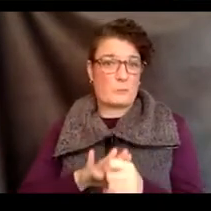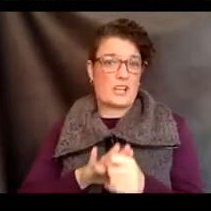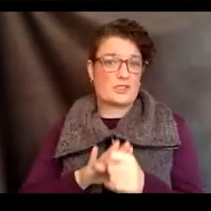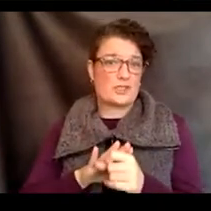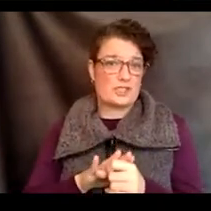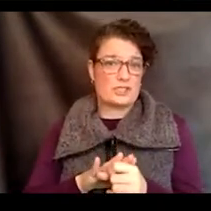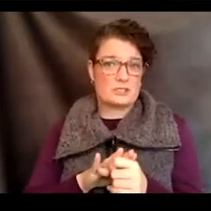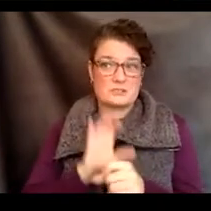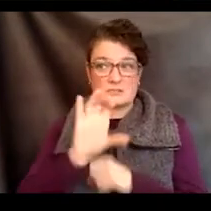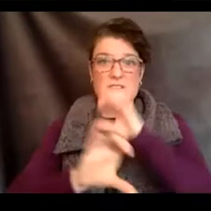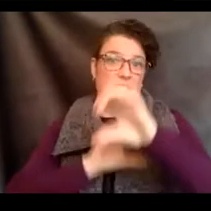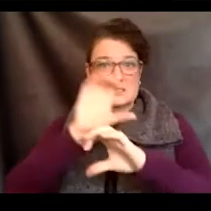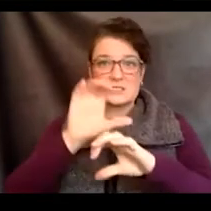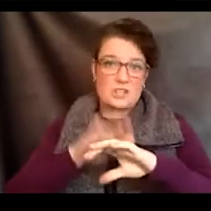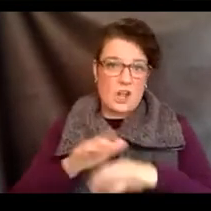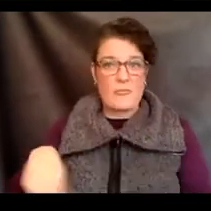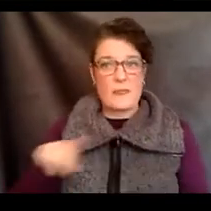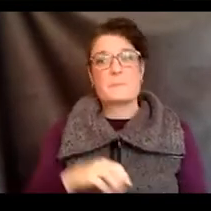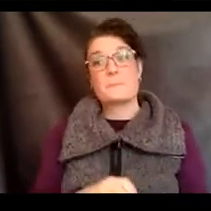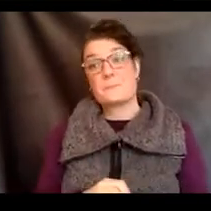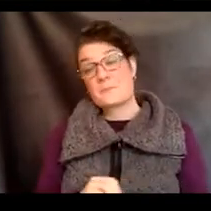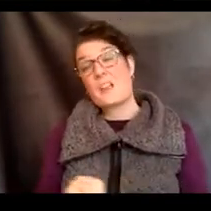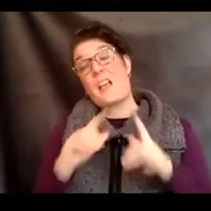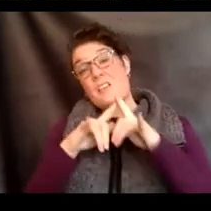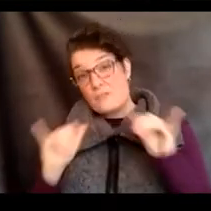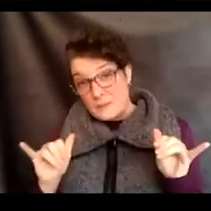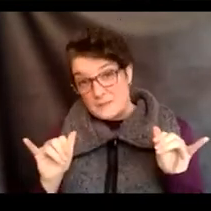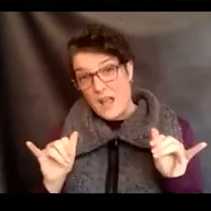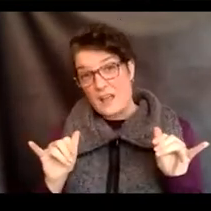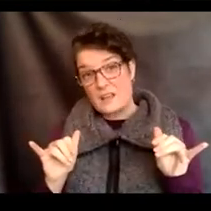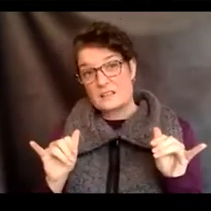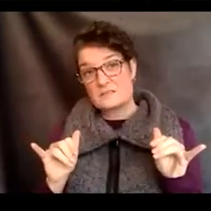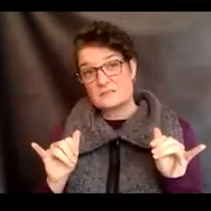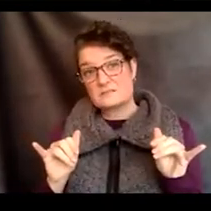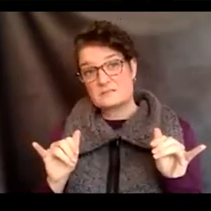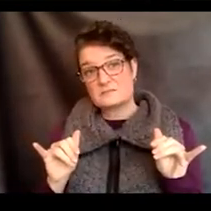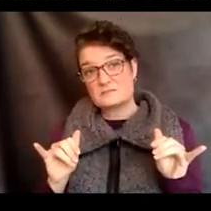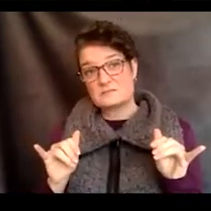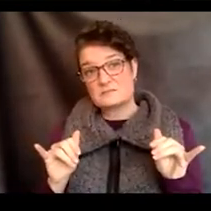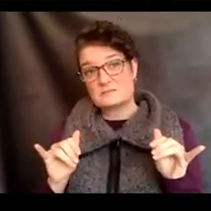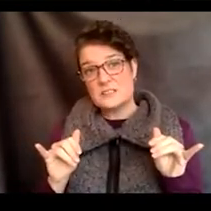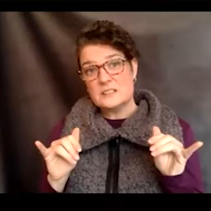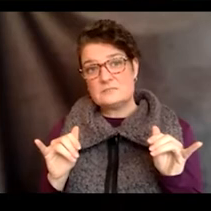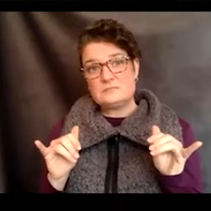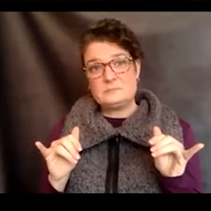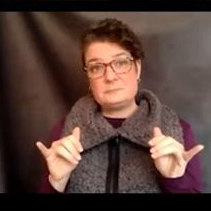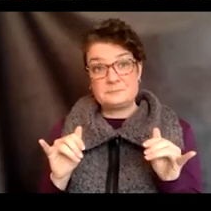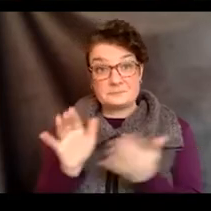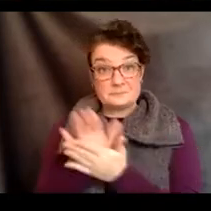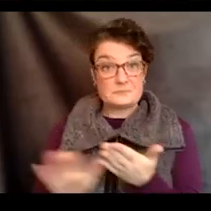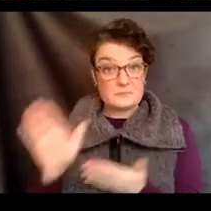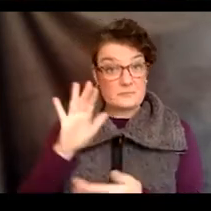coming down upon them. But on the flip side of that, you know, the college